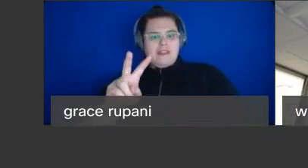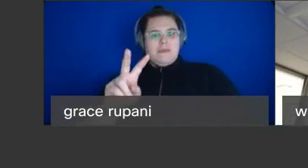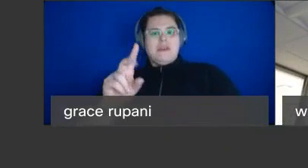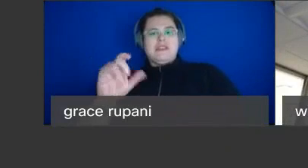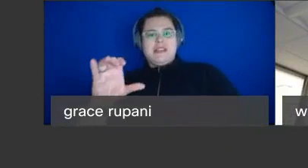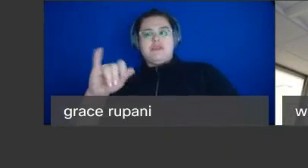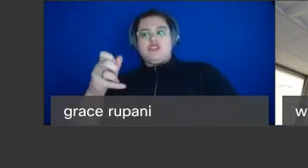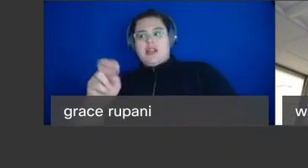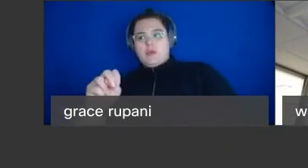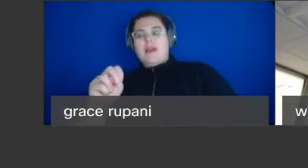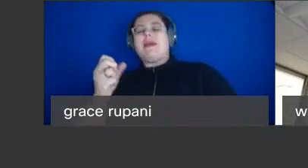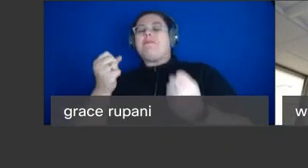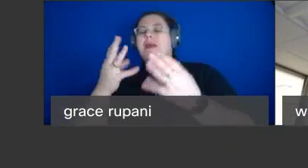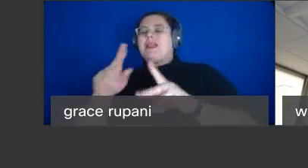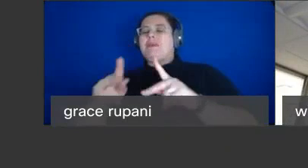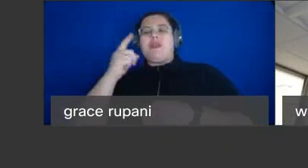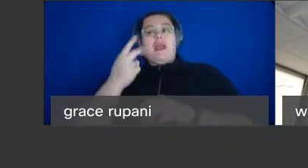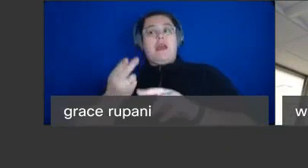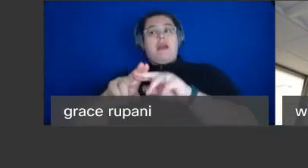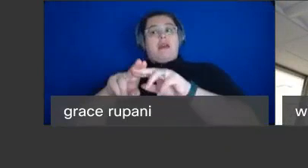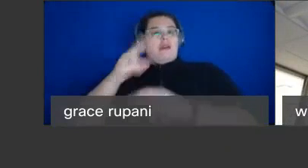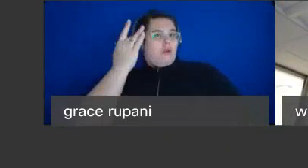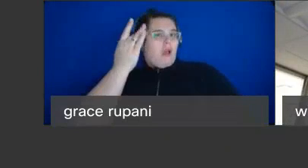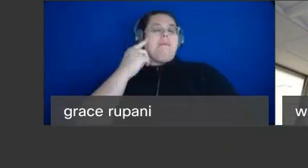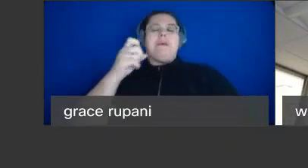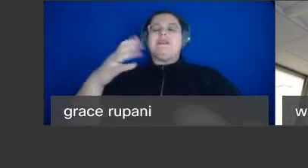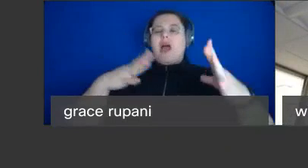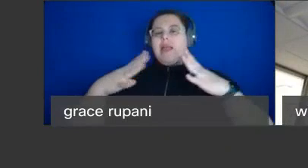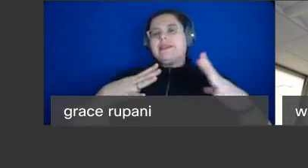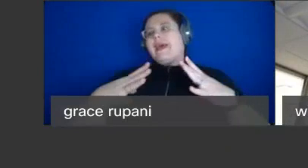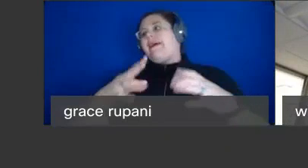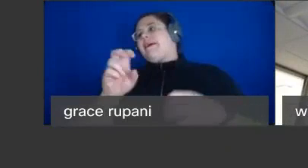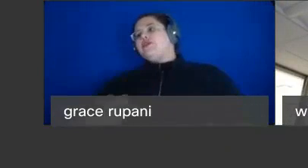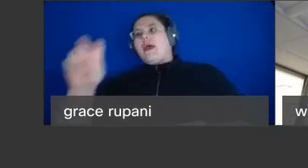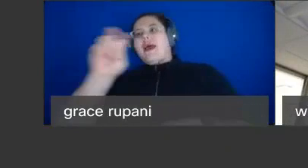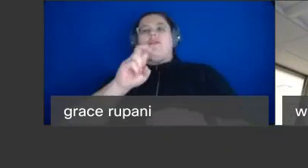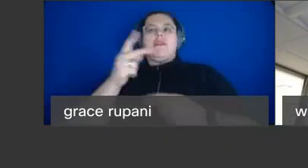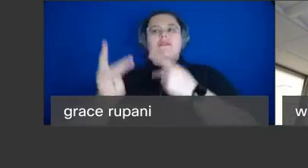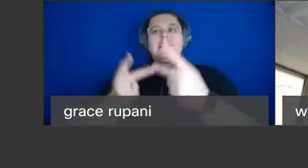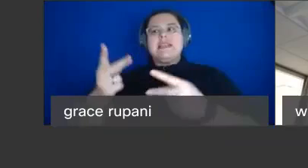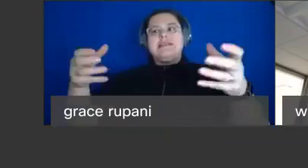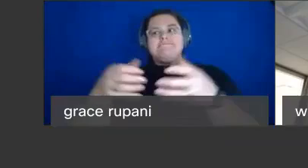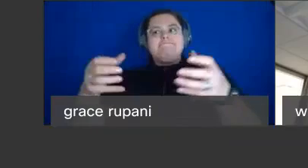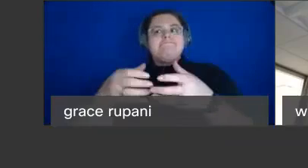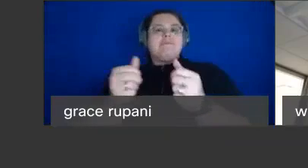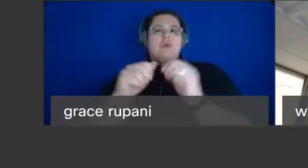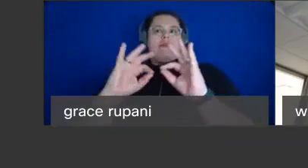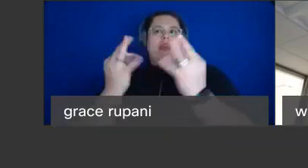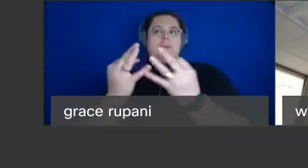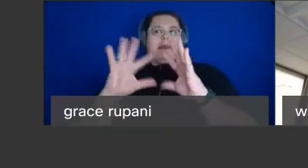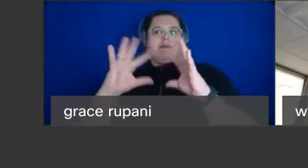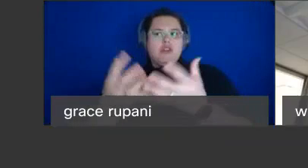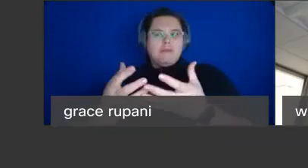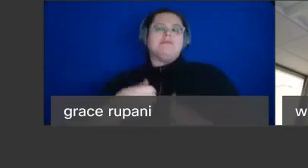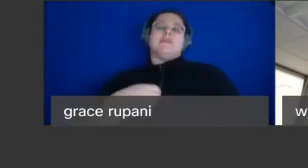that to the holiday season and travel and visits conducted by staff and people served with